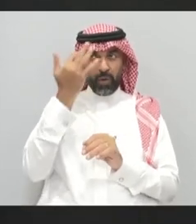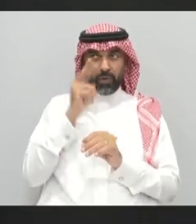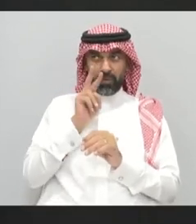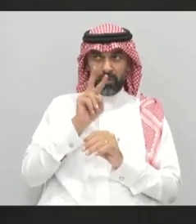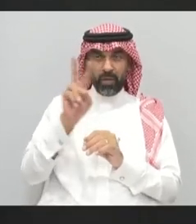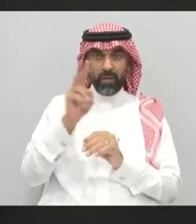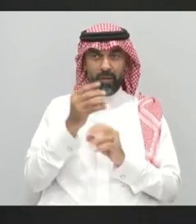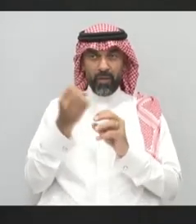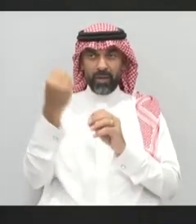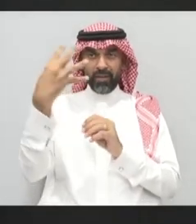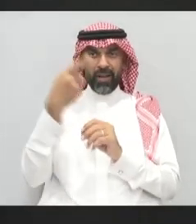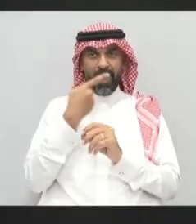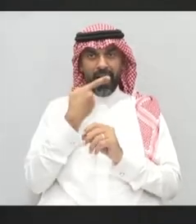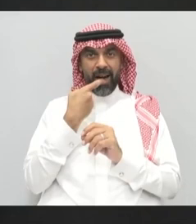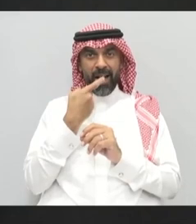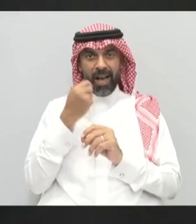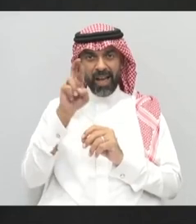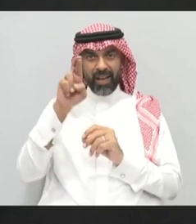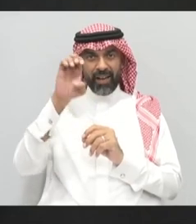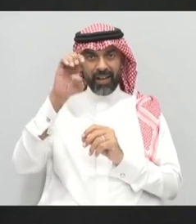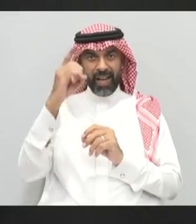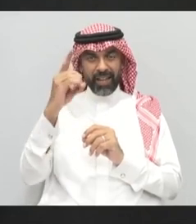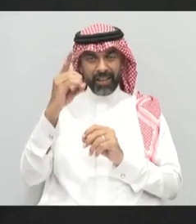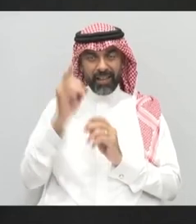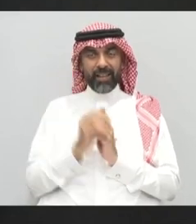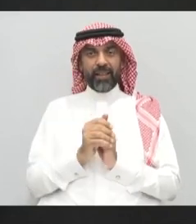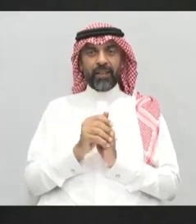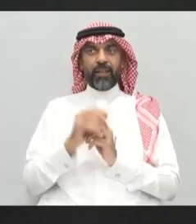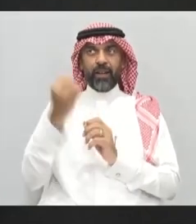Okay, so what should you do when you see a red light?